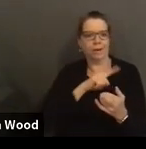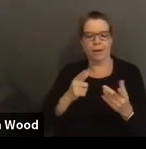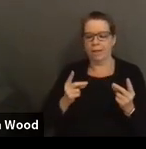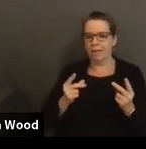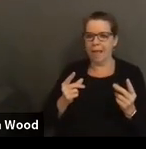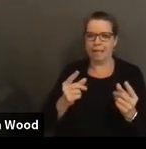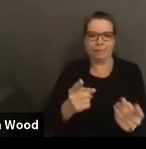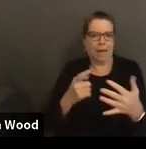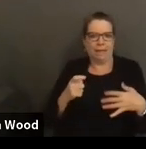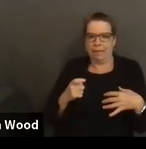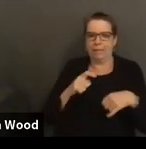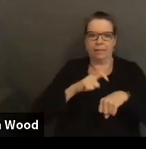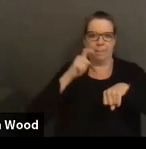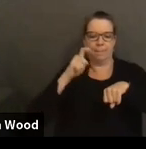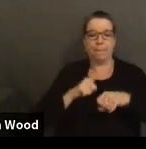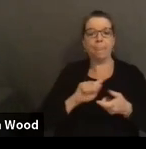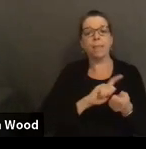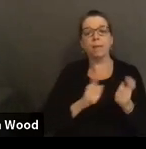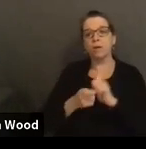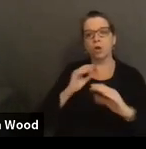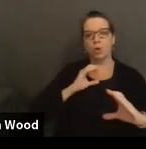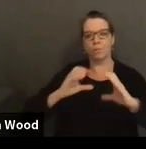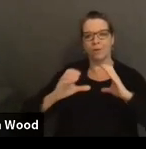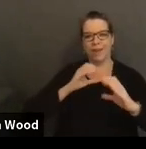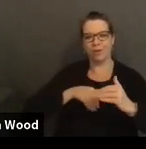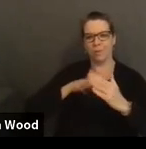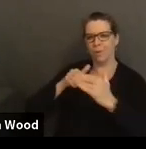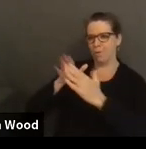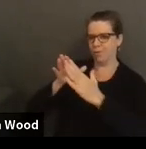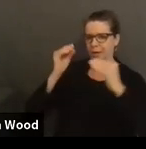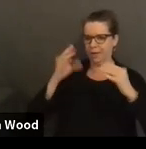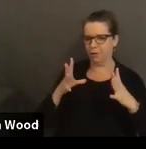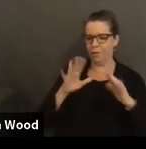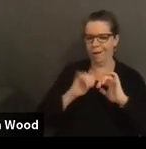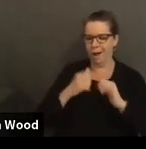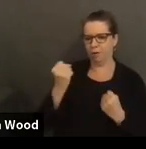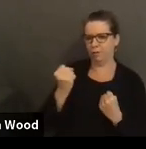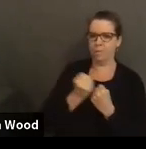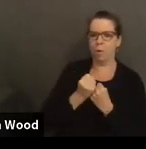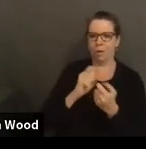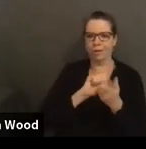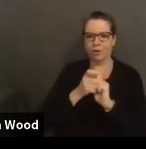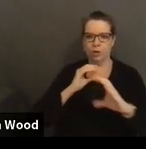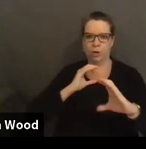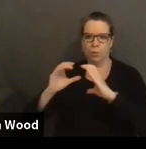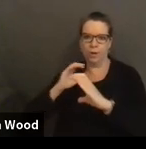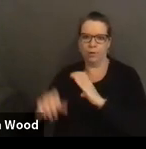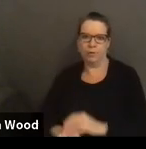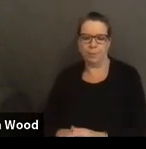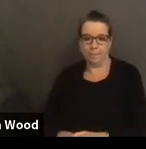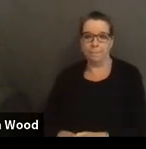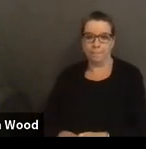French timeframe, and then changes in communication approach to teachers to support this change management.